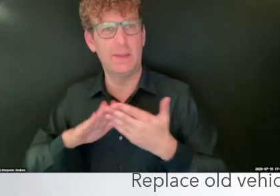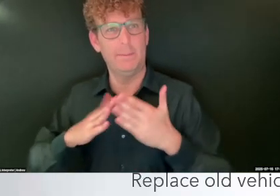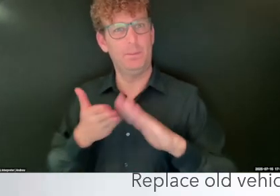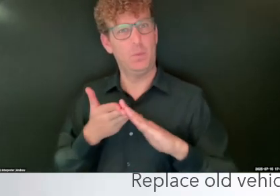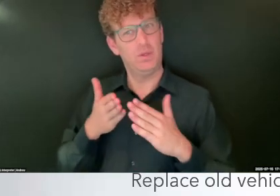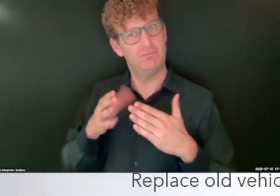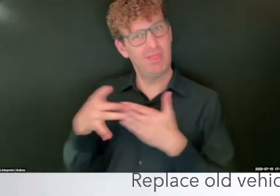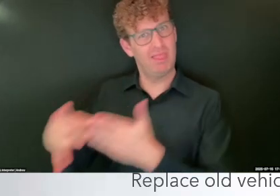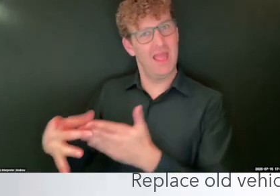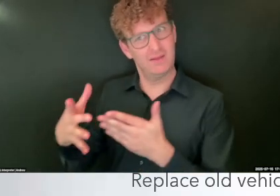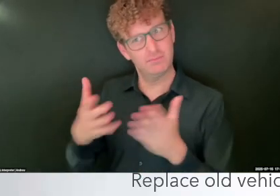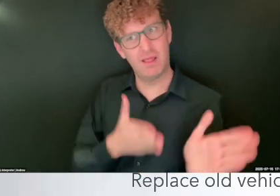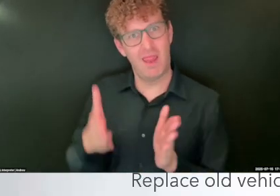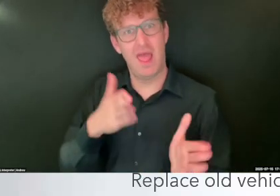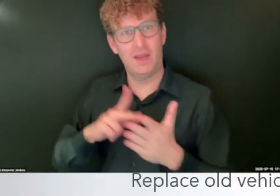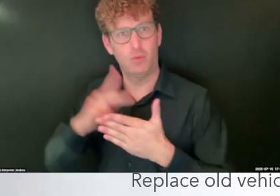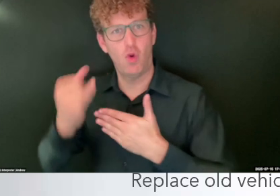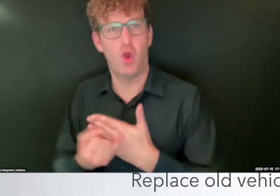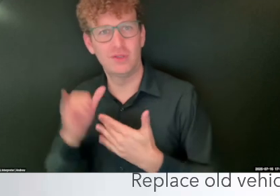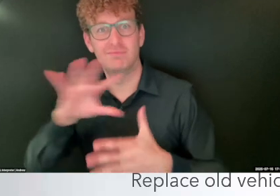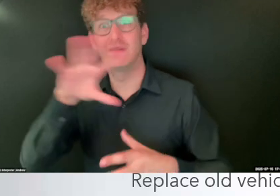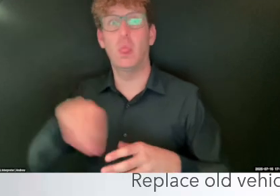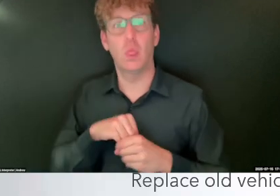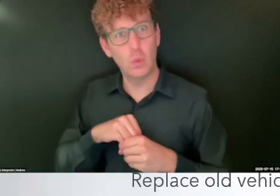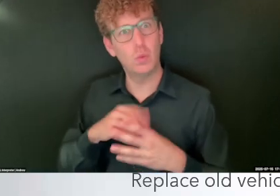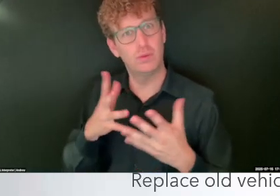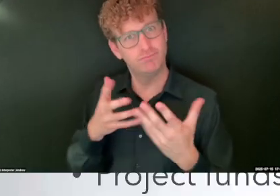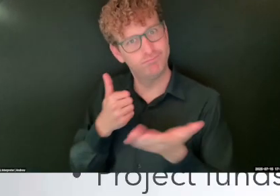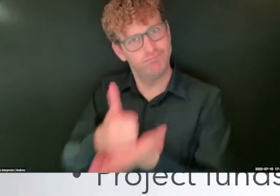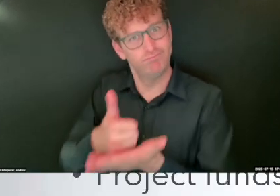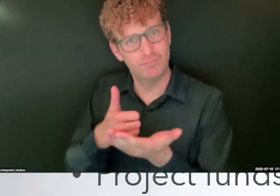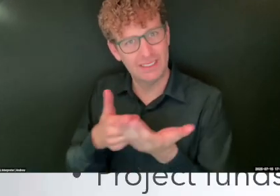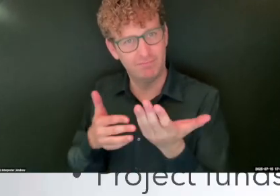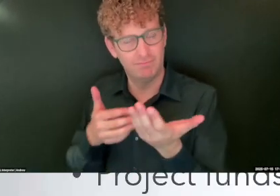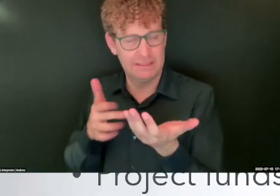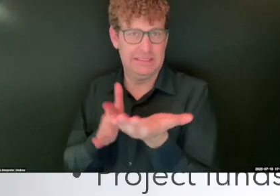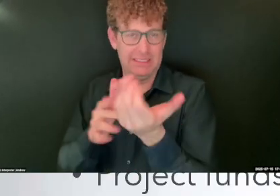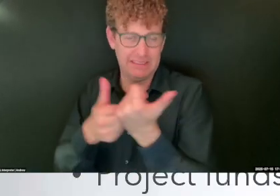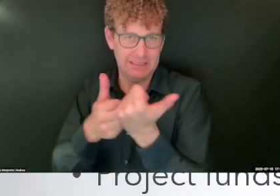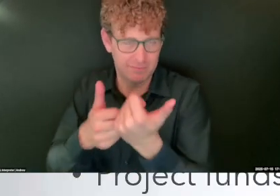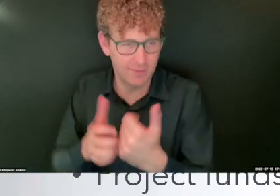We'll start with an overview of the regional pilots. Next slide, please.